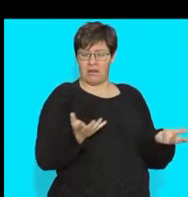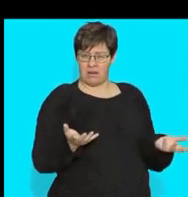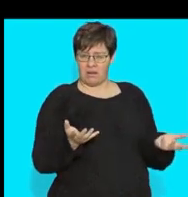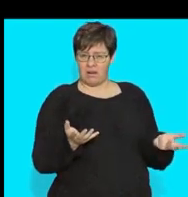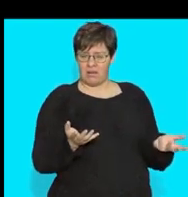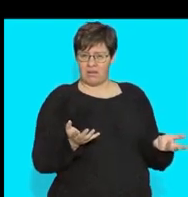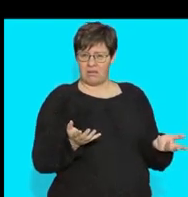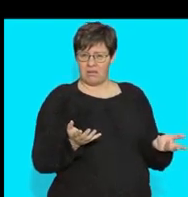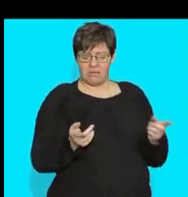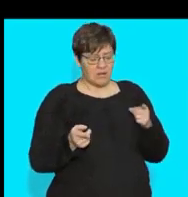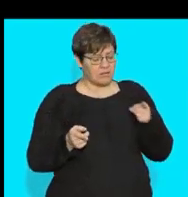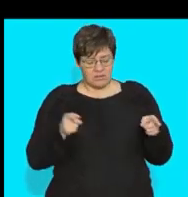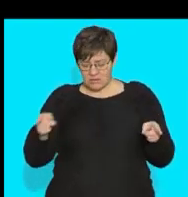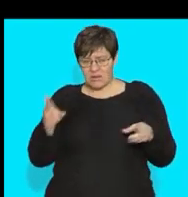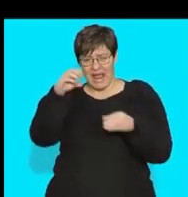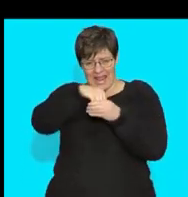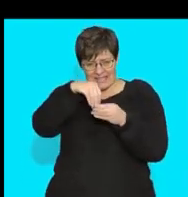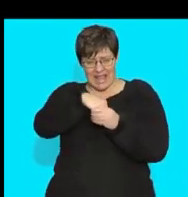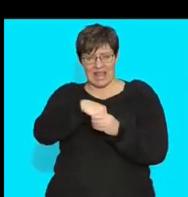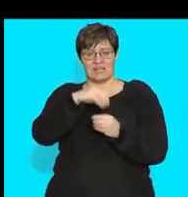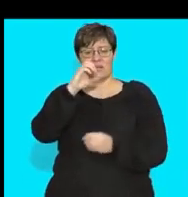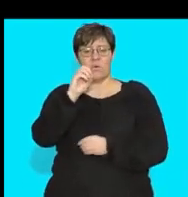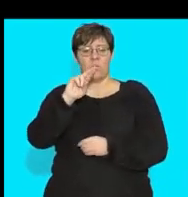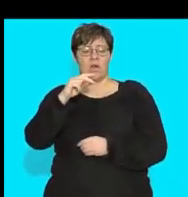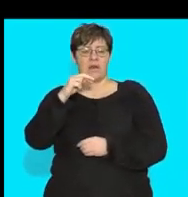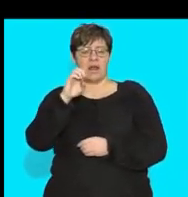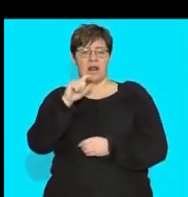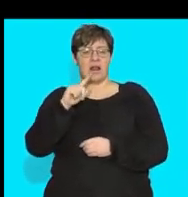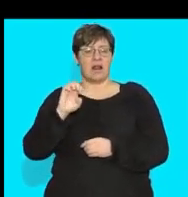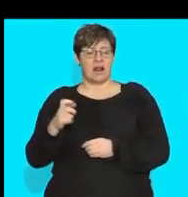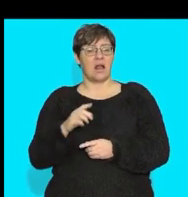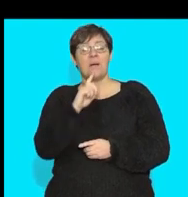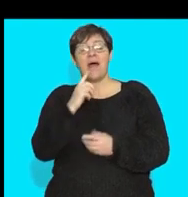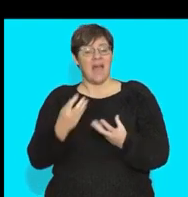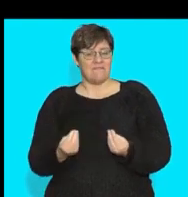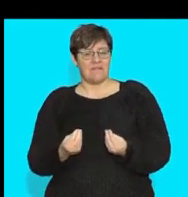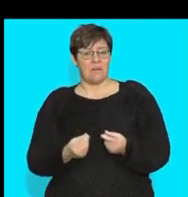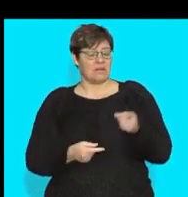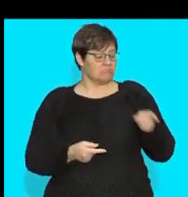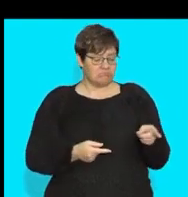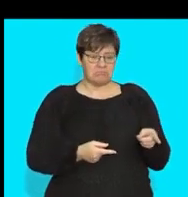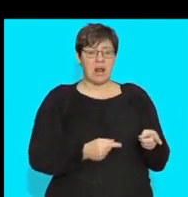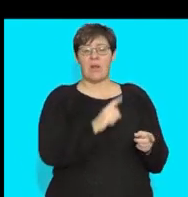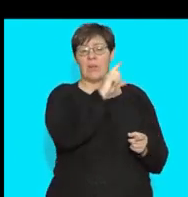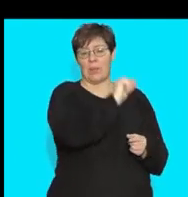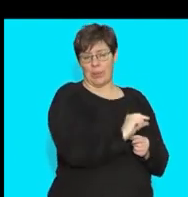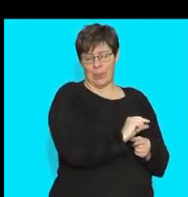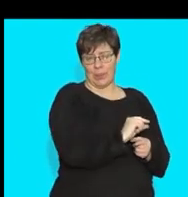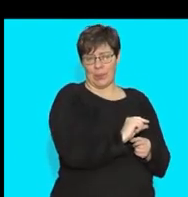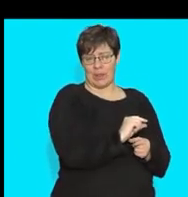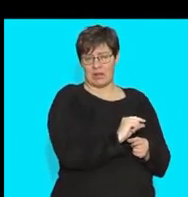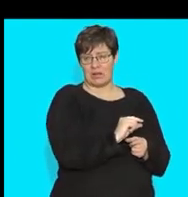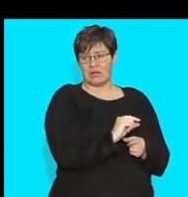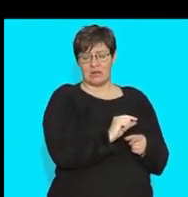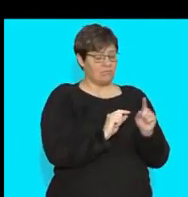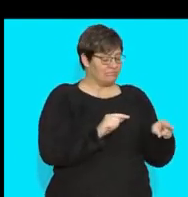mean they have these organelles, right? But the prokaryotic cell doesn't have as much. And